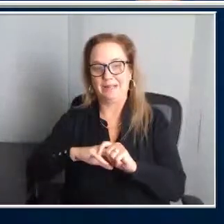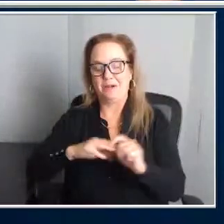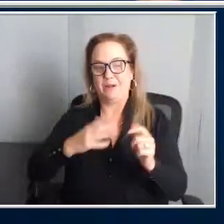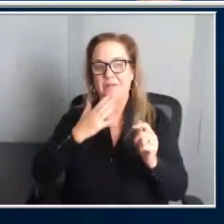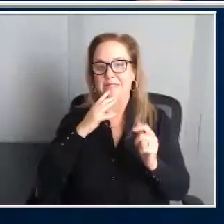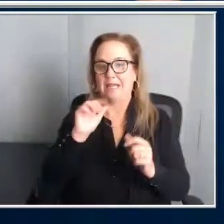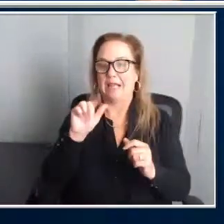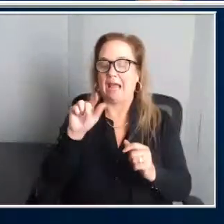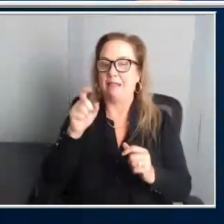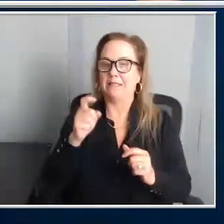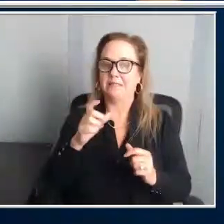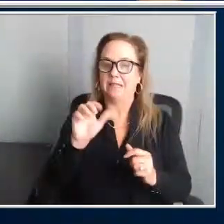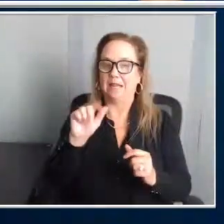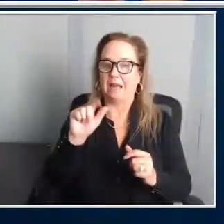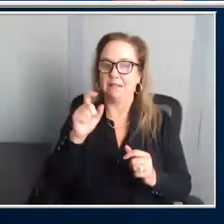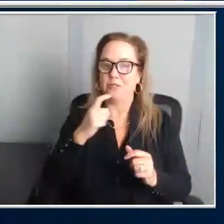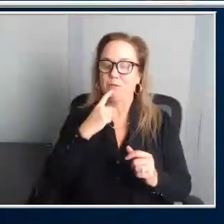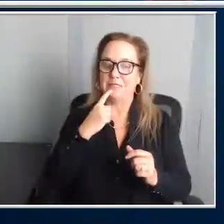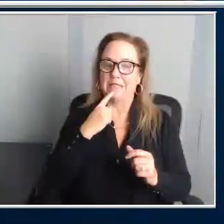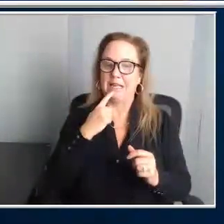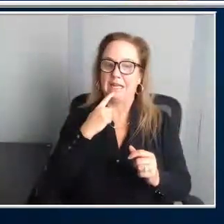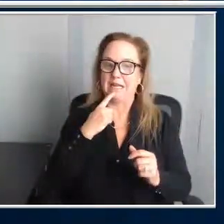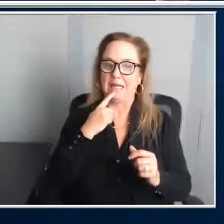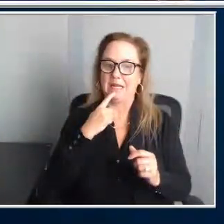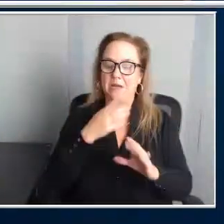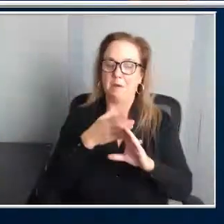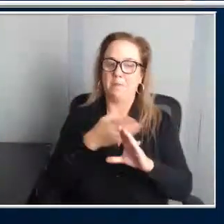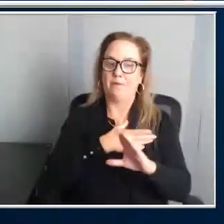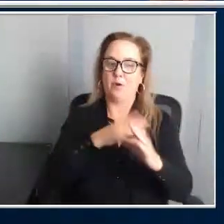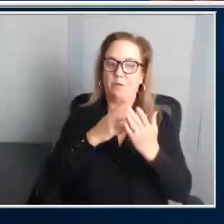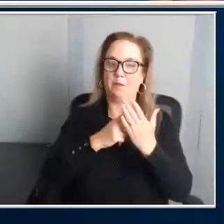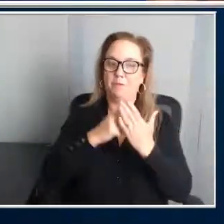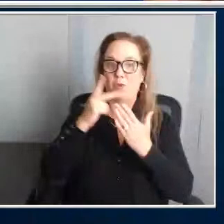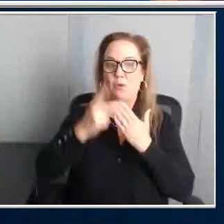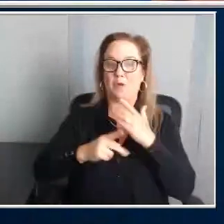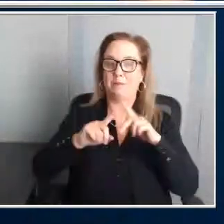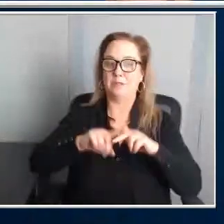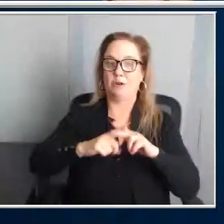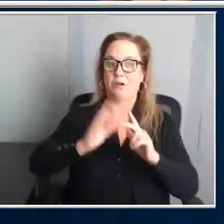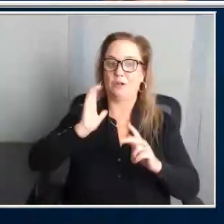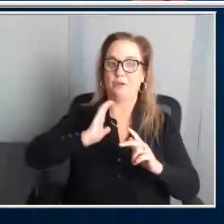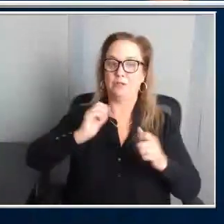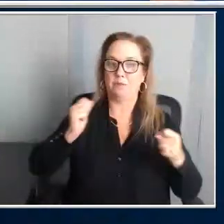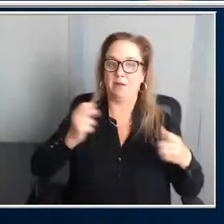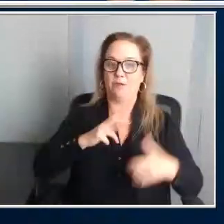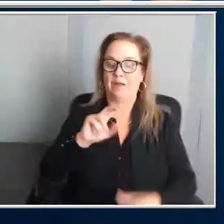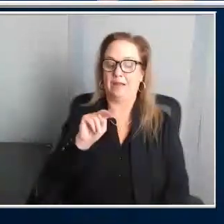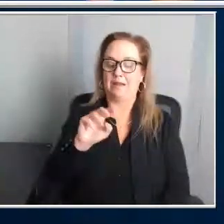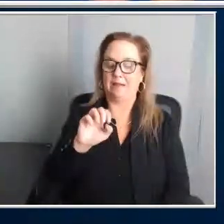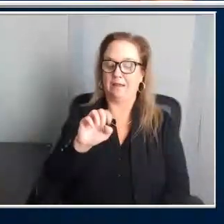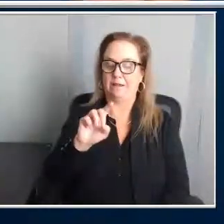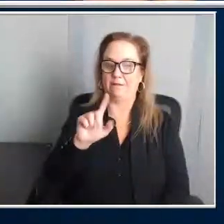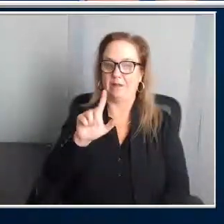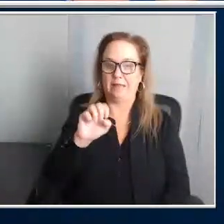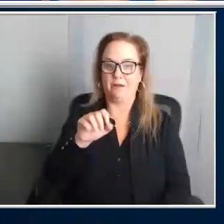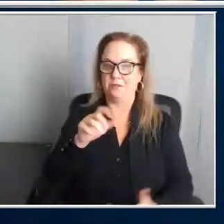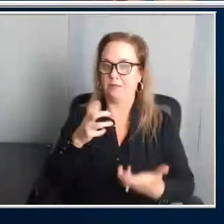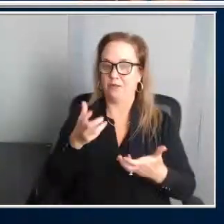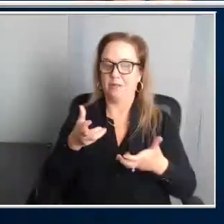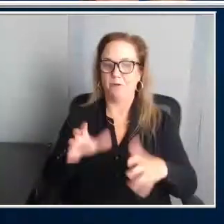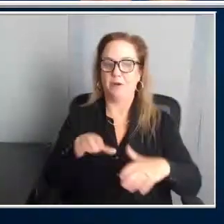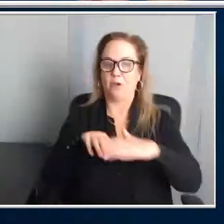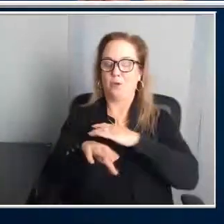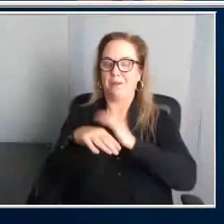Alex, because Alex, you were saying ahead of the start of this program, you used to be afraid of needles and didn't like going to the doctor, and here you